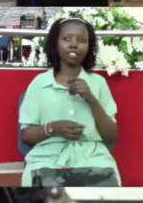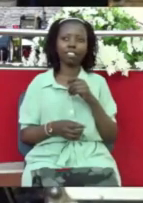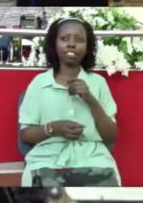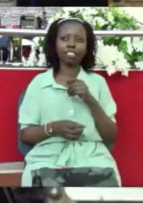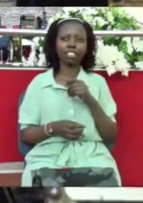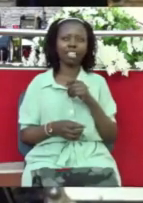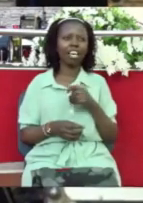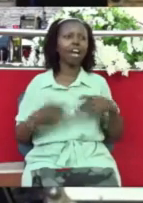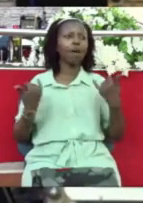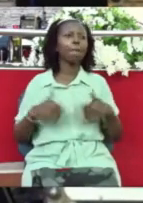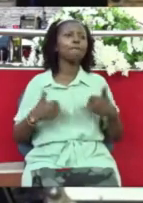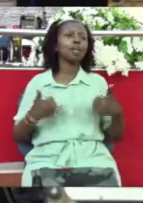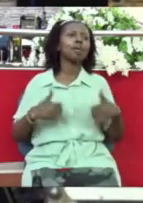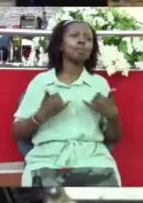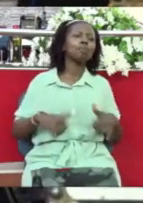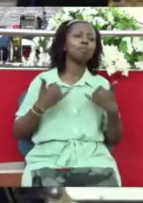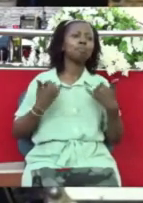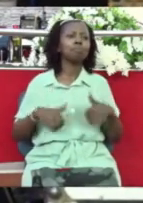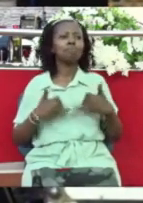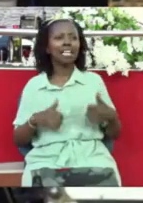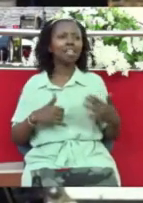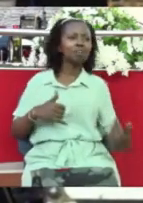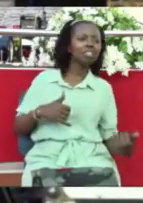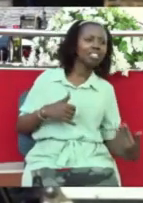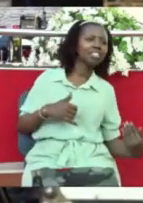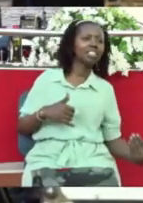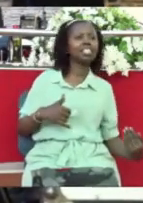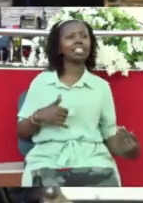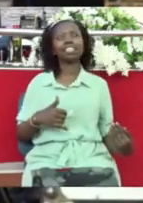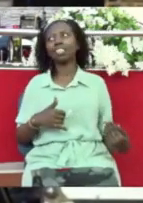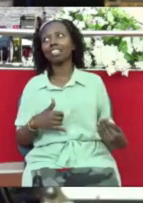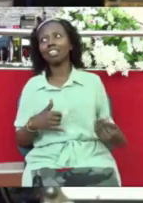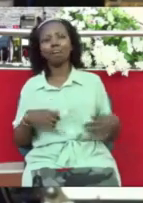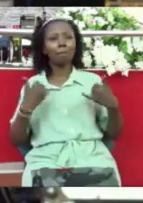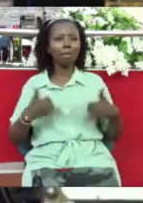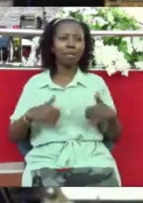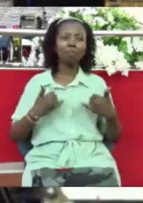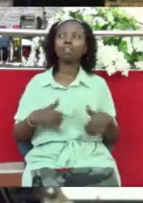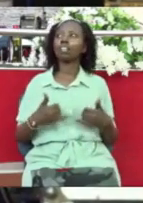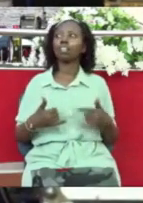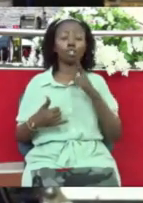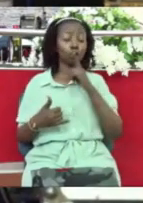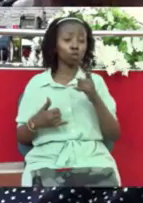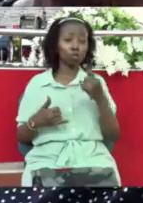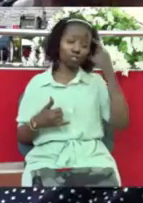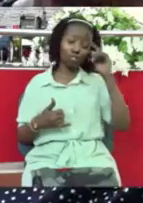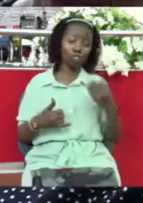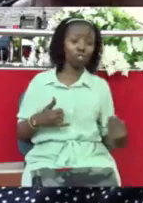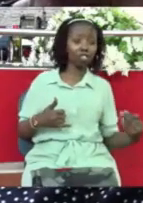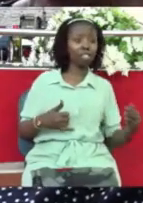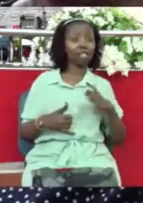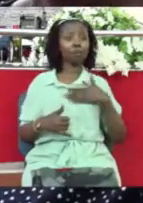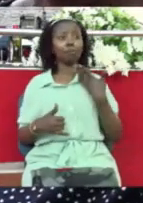Kucheza na watoto. Playing with the children, never. Toto. So for my children, kwa watoto